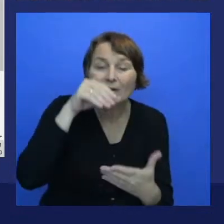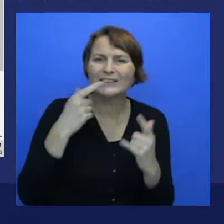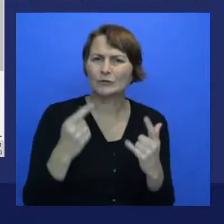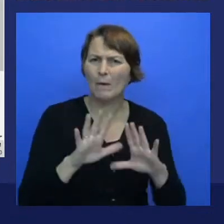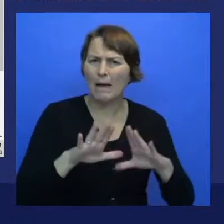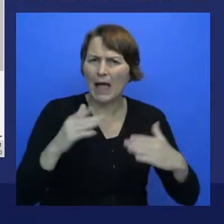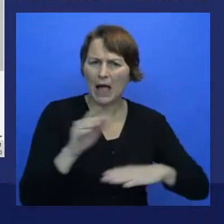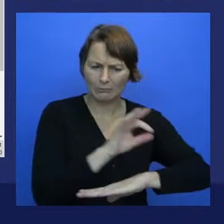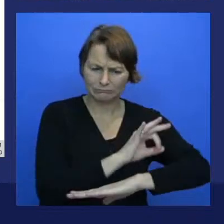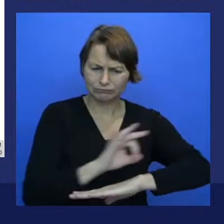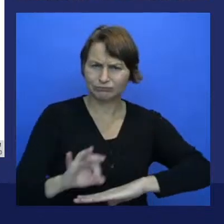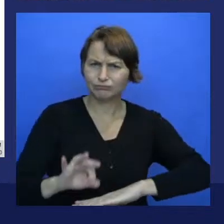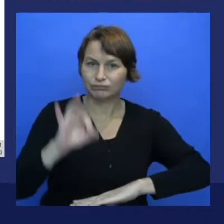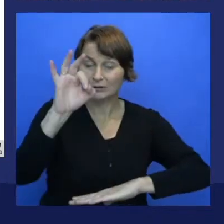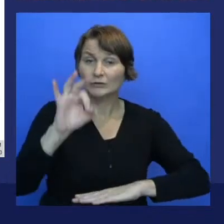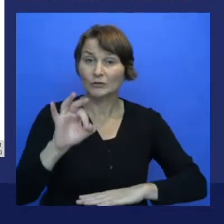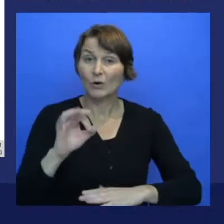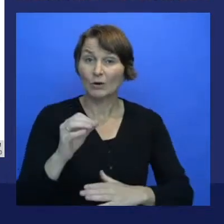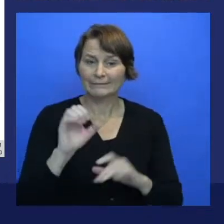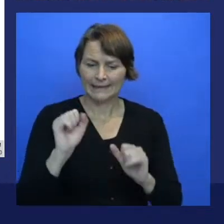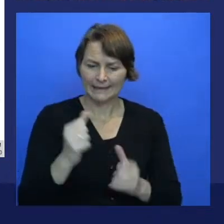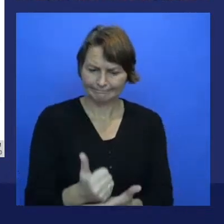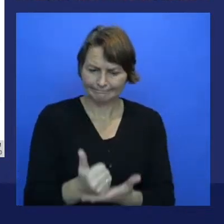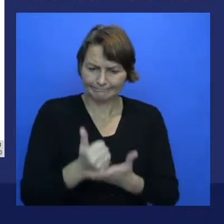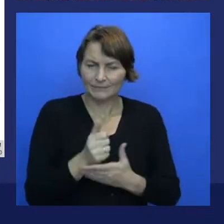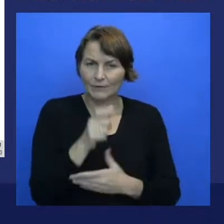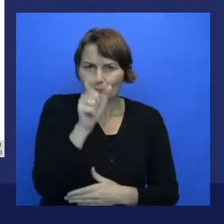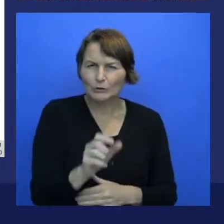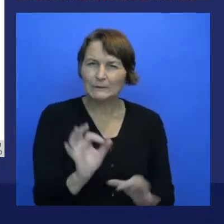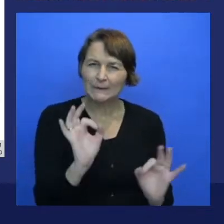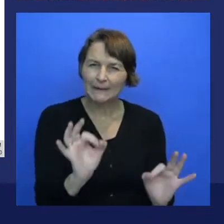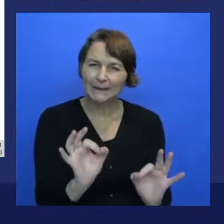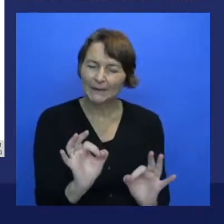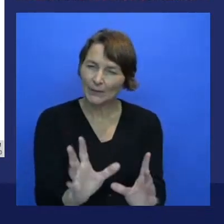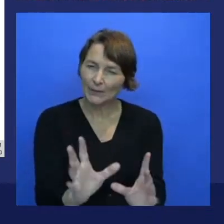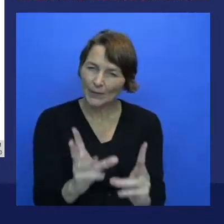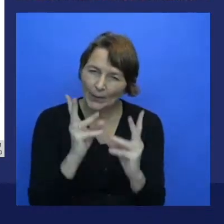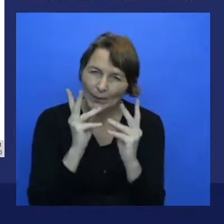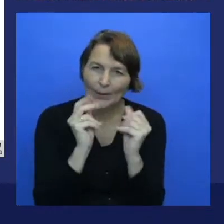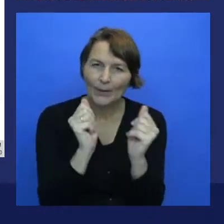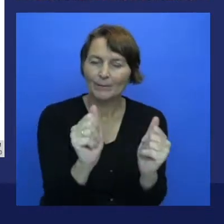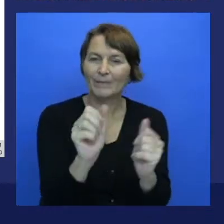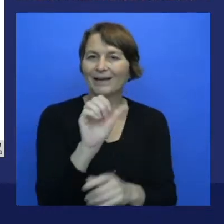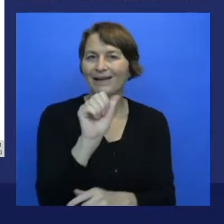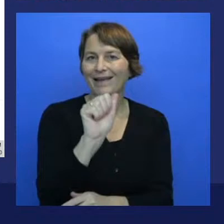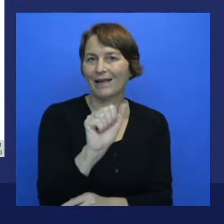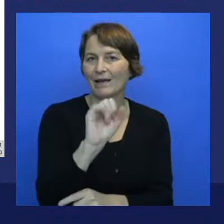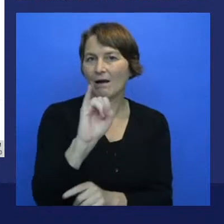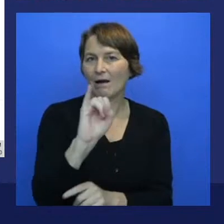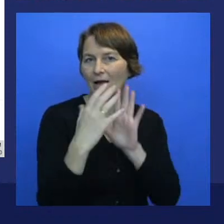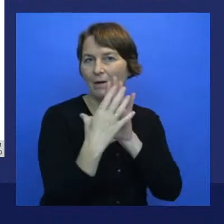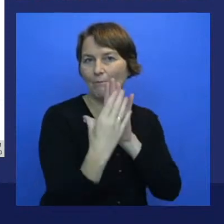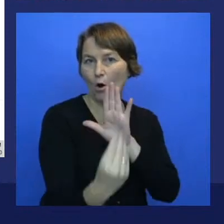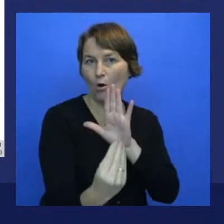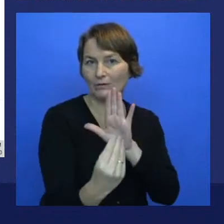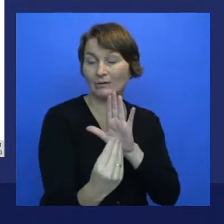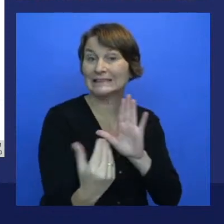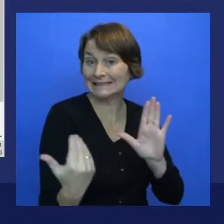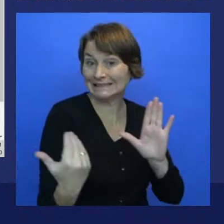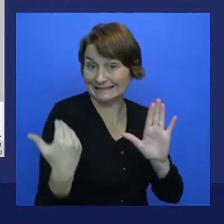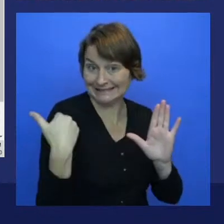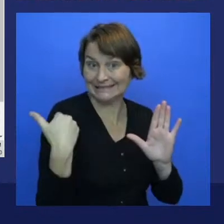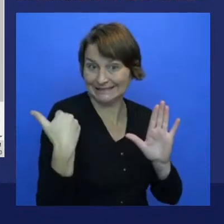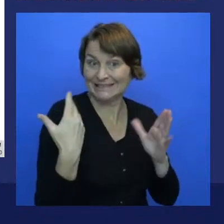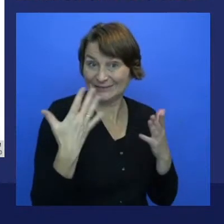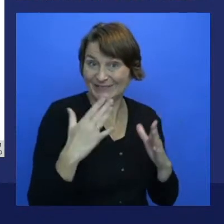to develop sophisticated AI models. And this is a capability that we just recently GA'd at